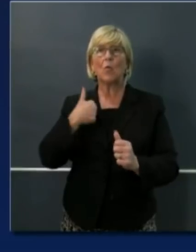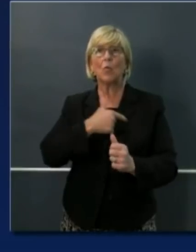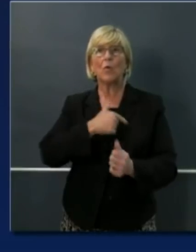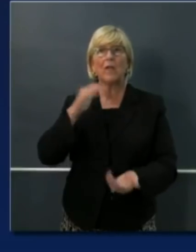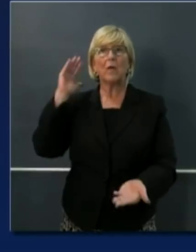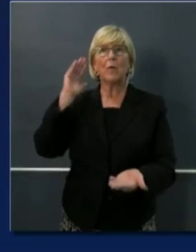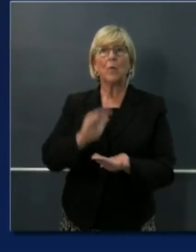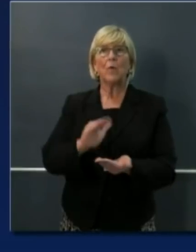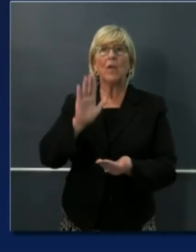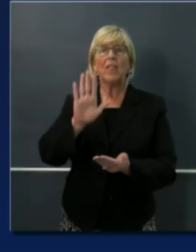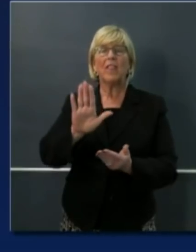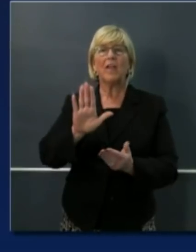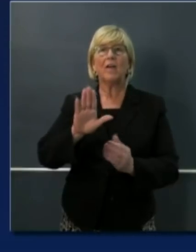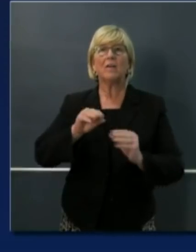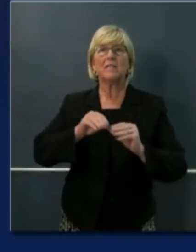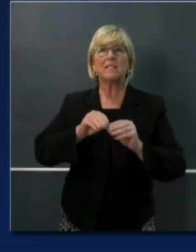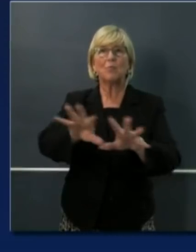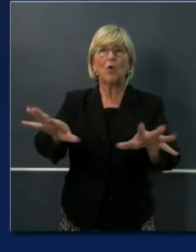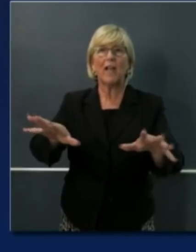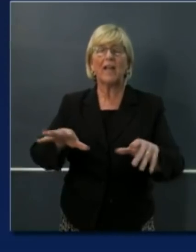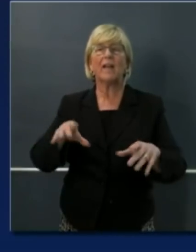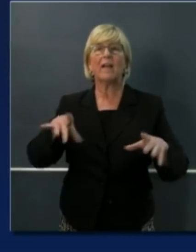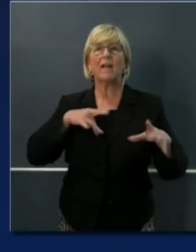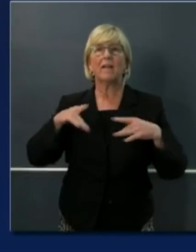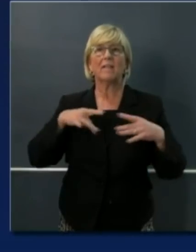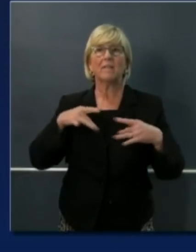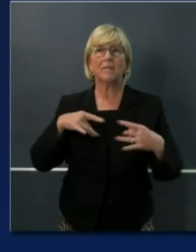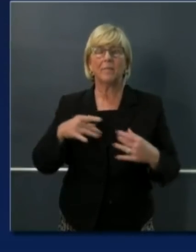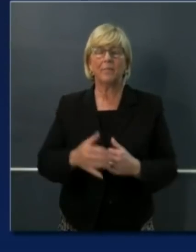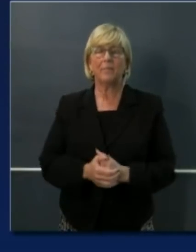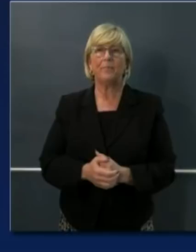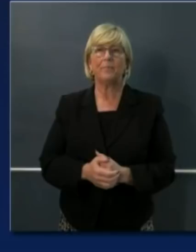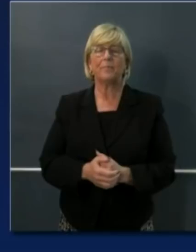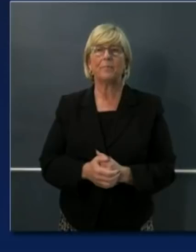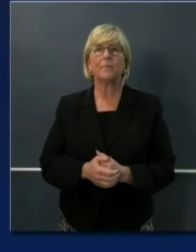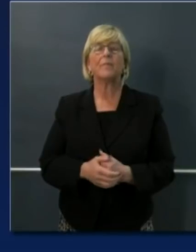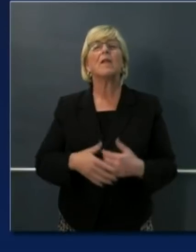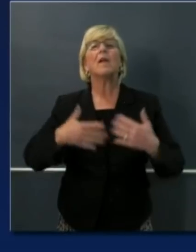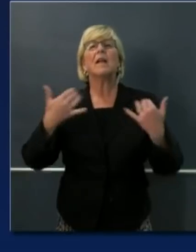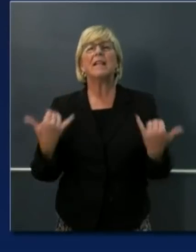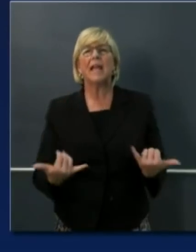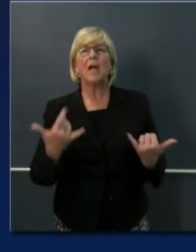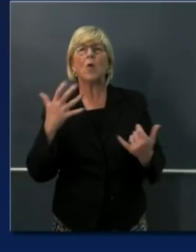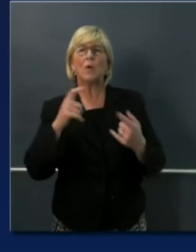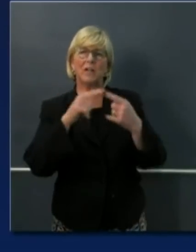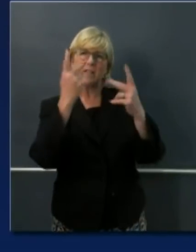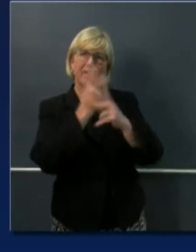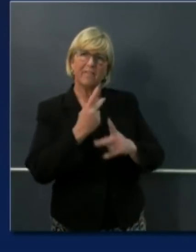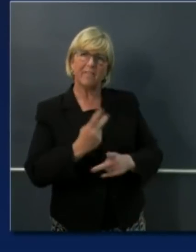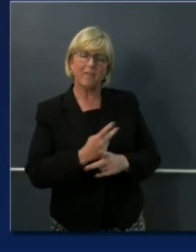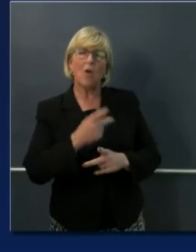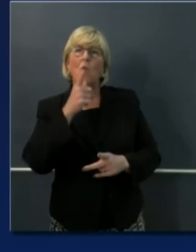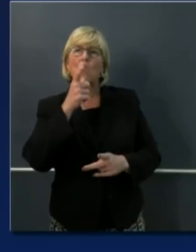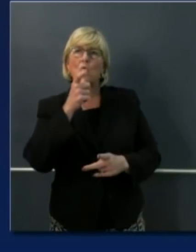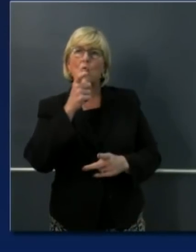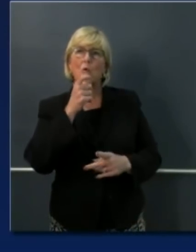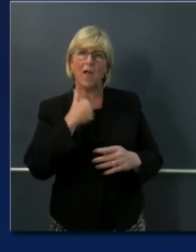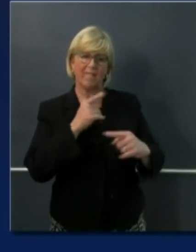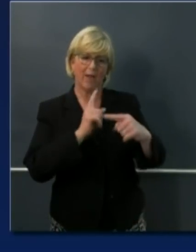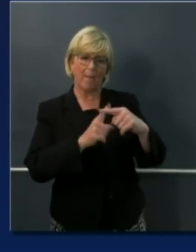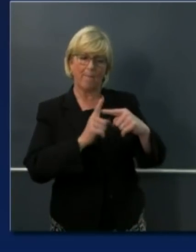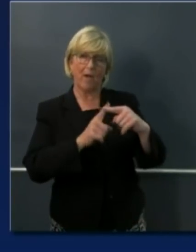So what is contact tracing? When someone tests positive for COVID-19, we want to be able to identify those who've been in